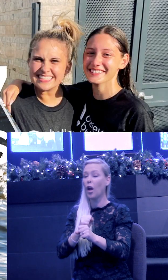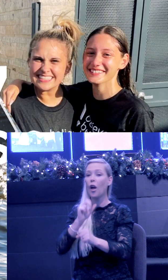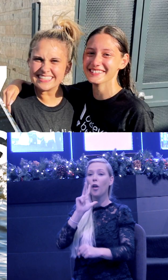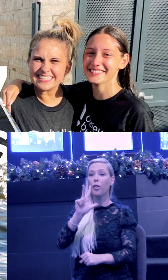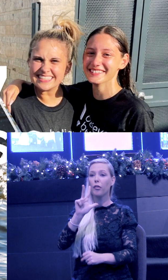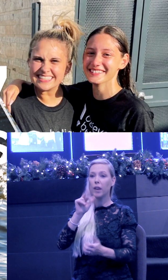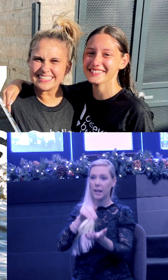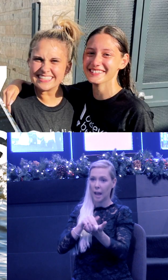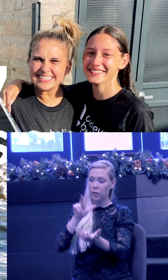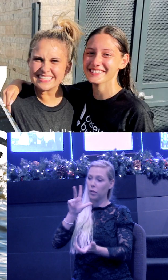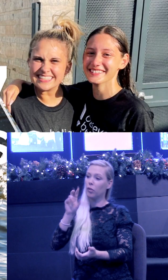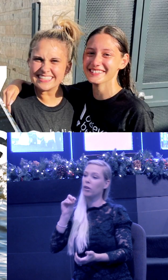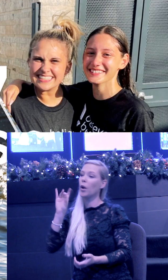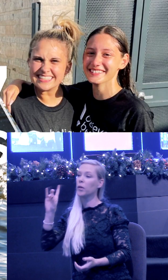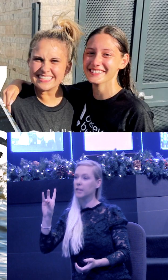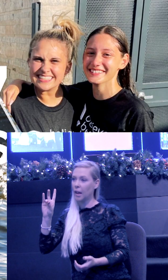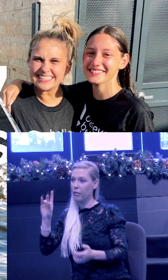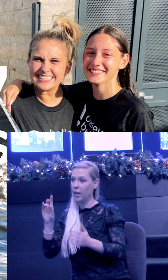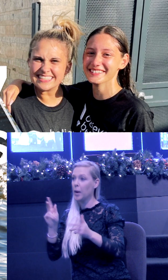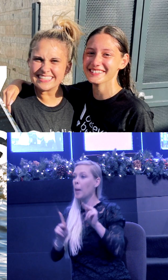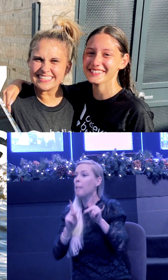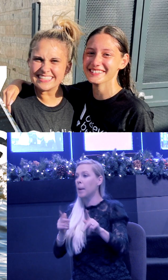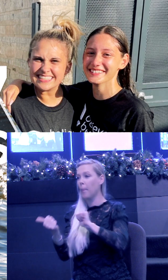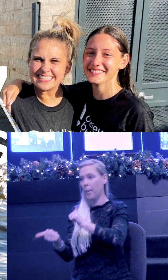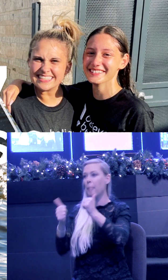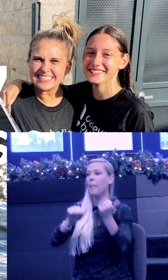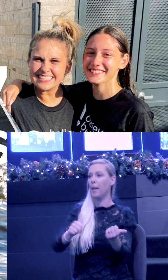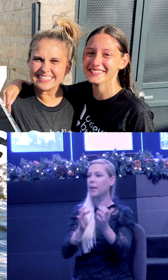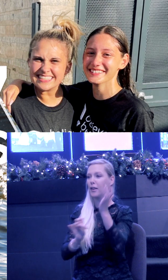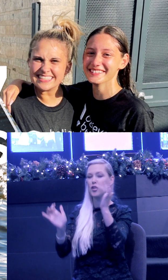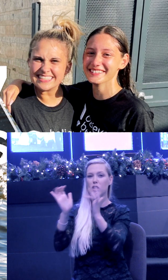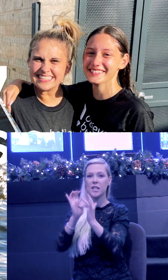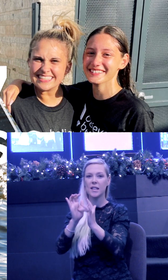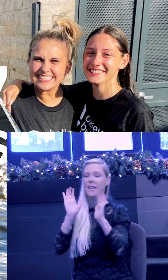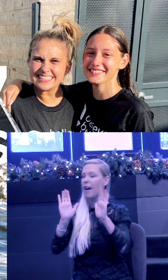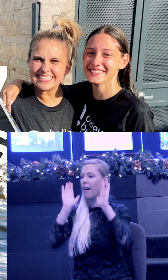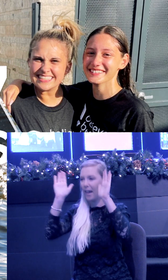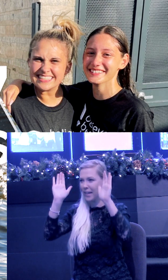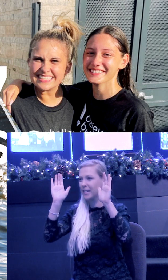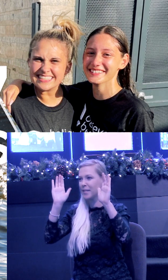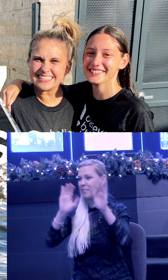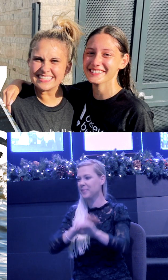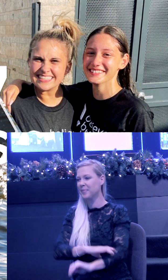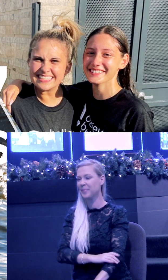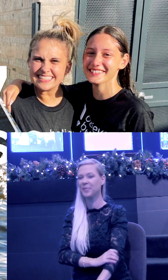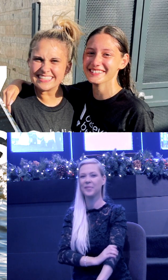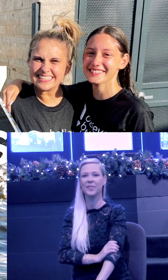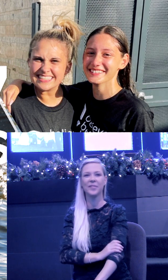3,307 people have been baptized into Jesus Christ. Isn't that awesome?